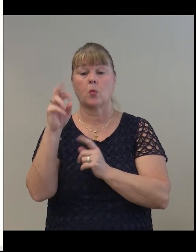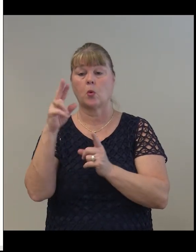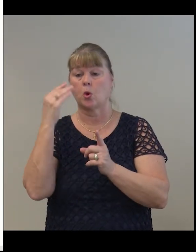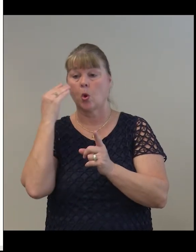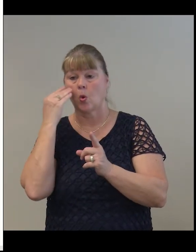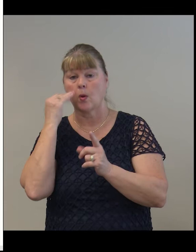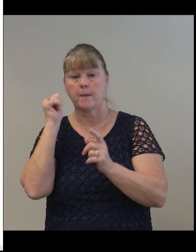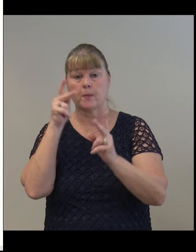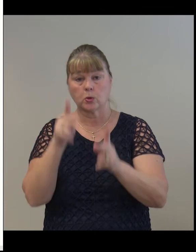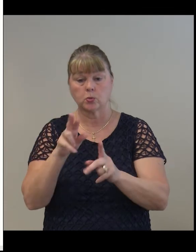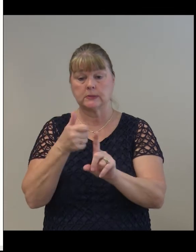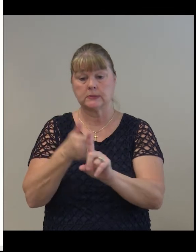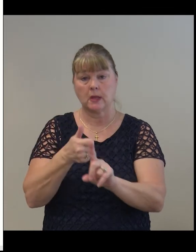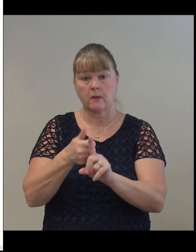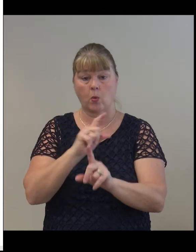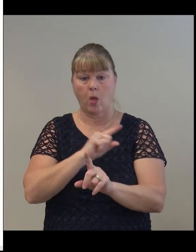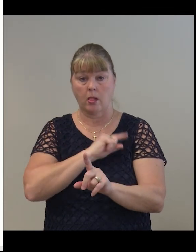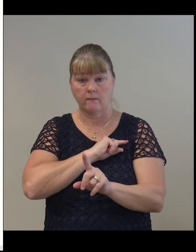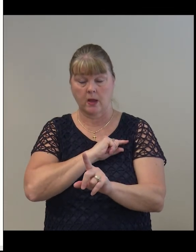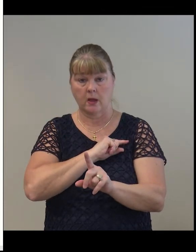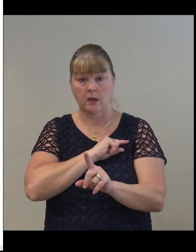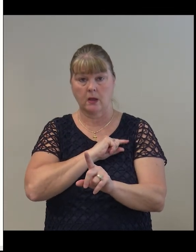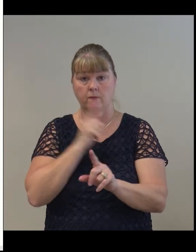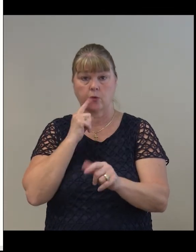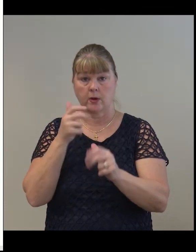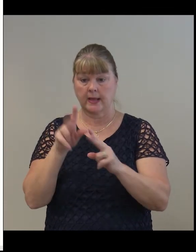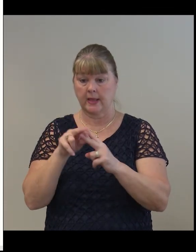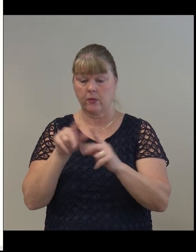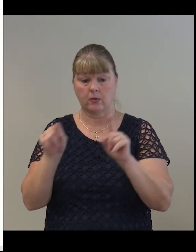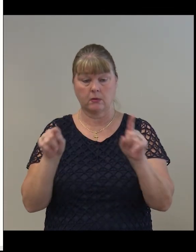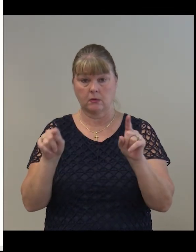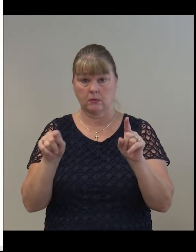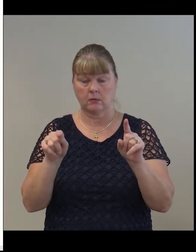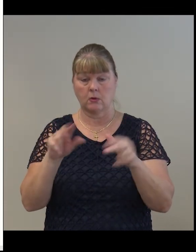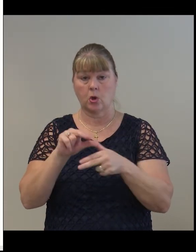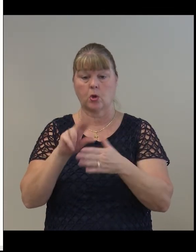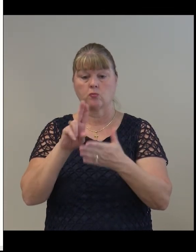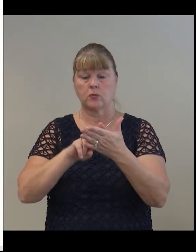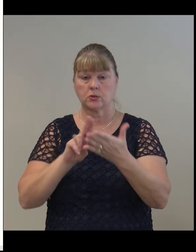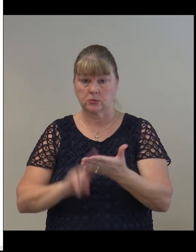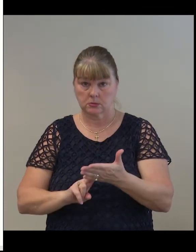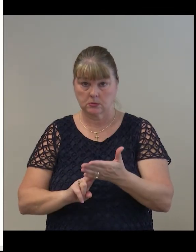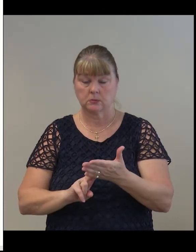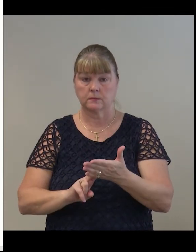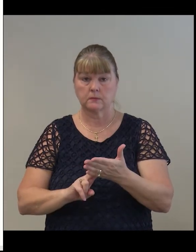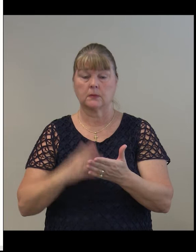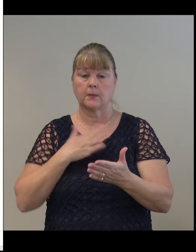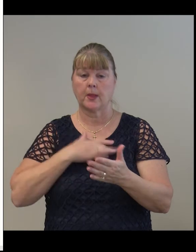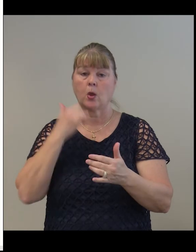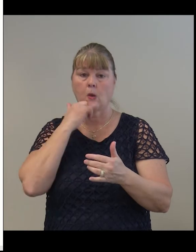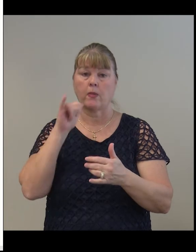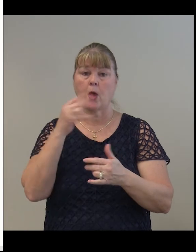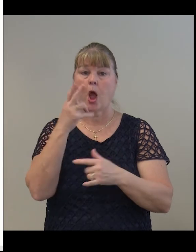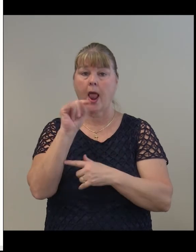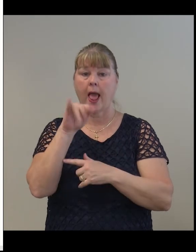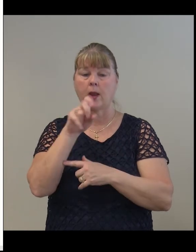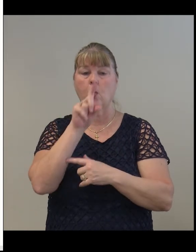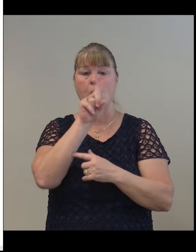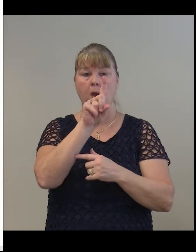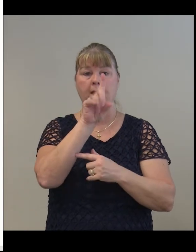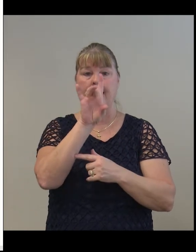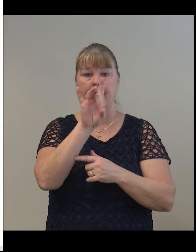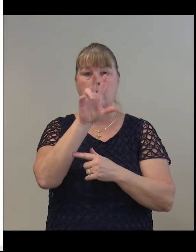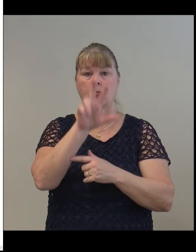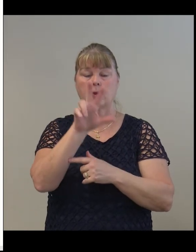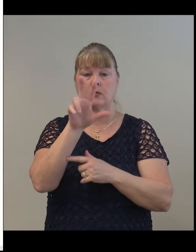know someone or you yourself may qualify for the hurricane registry, please call this hotline here.